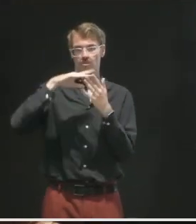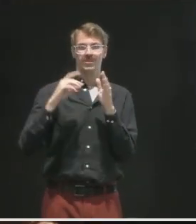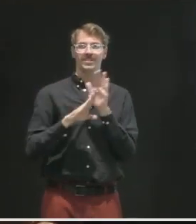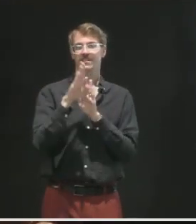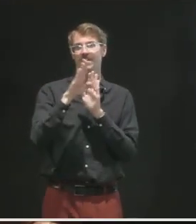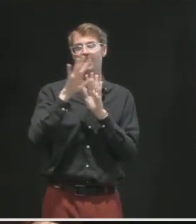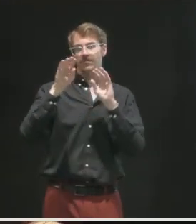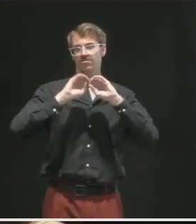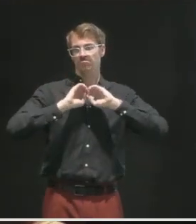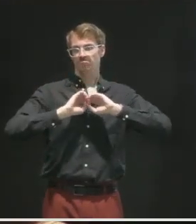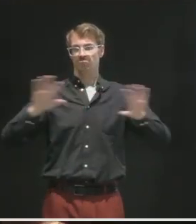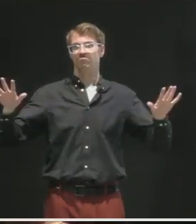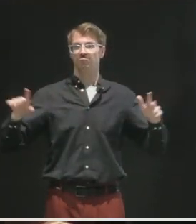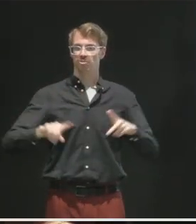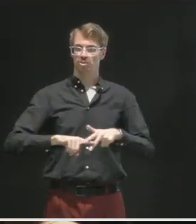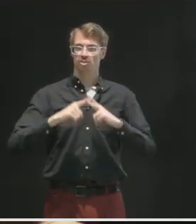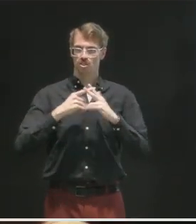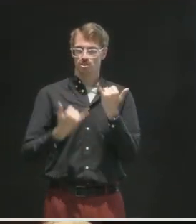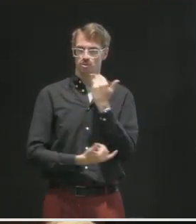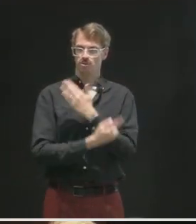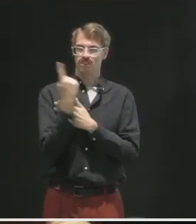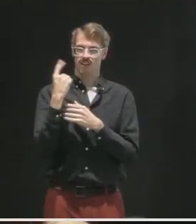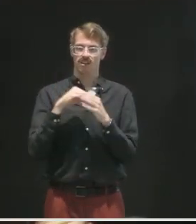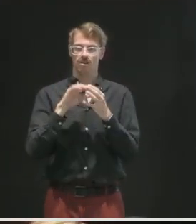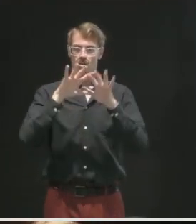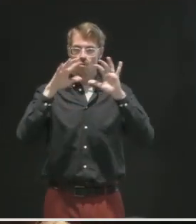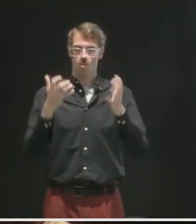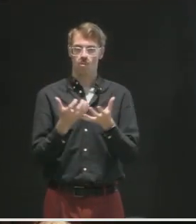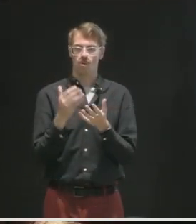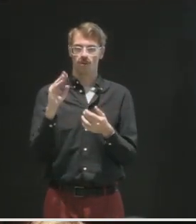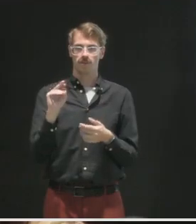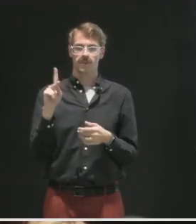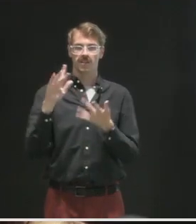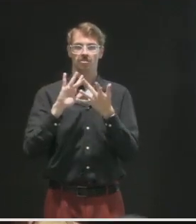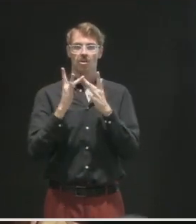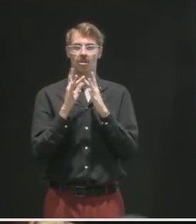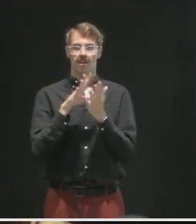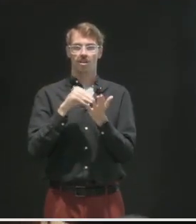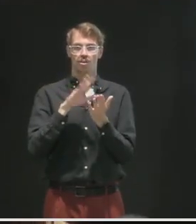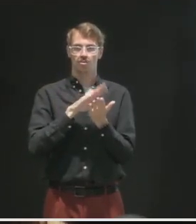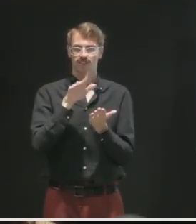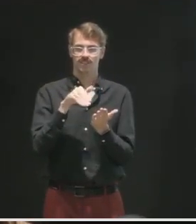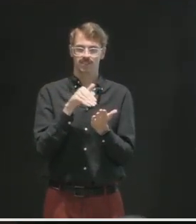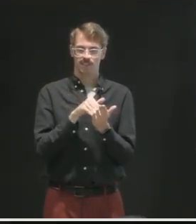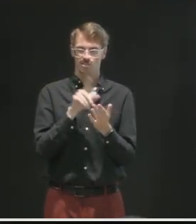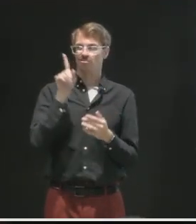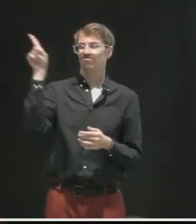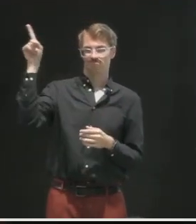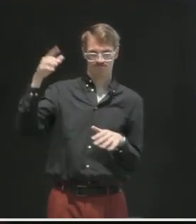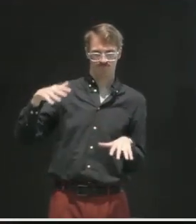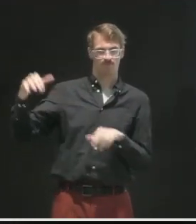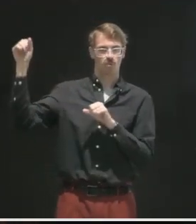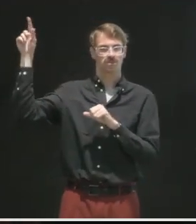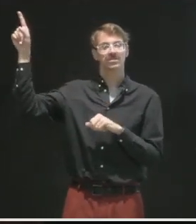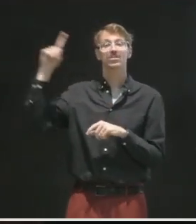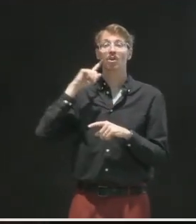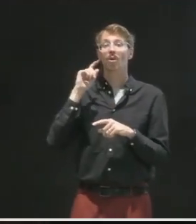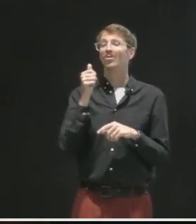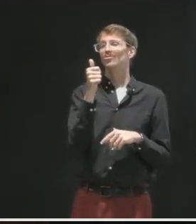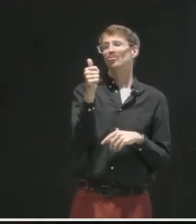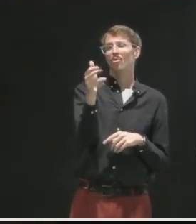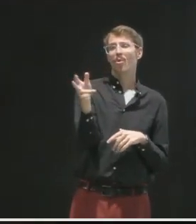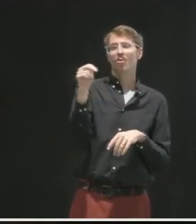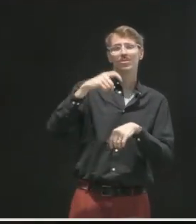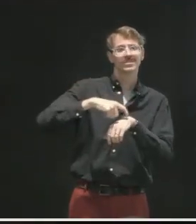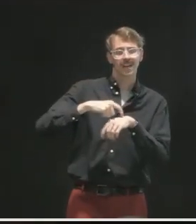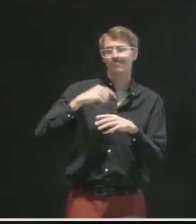and launched as of today on the World Bank's online learning center platform. So it's a self-paced learning